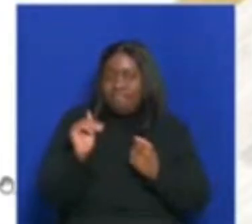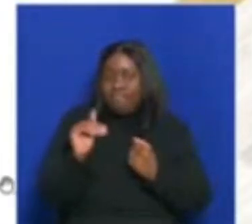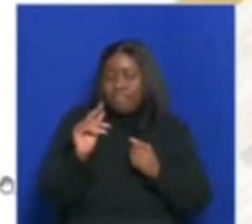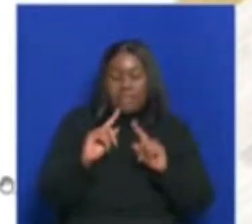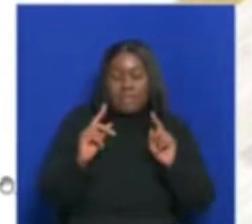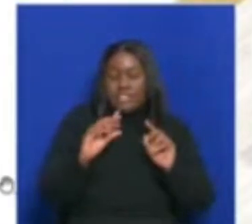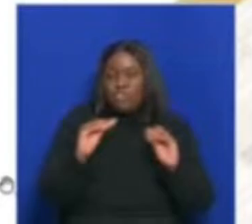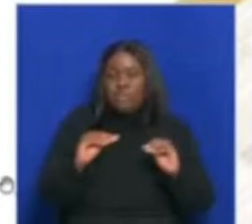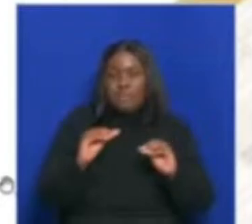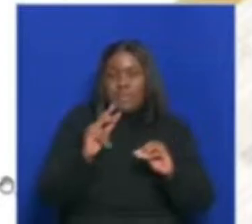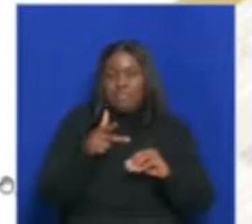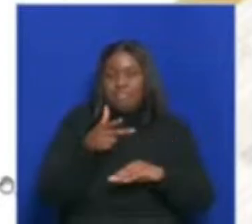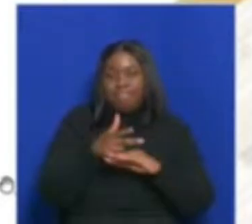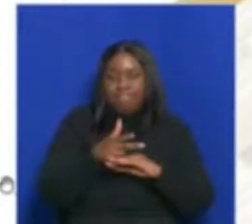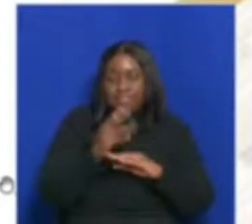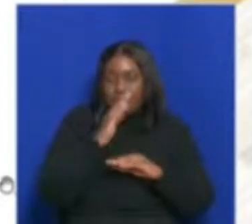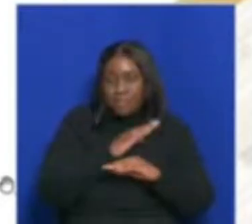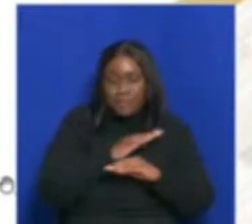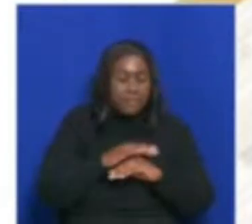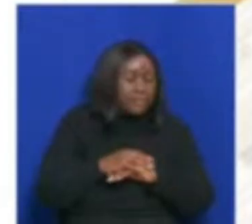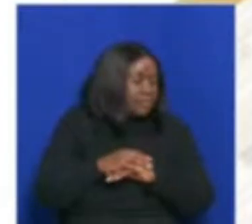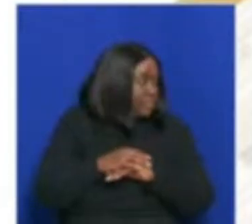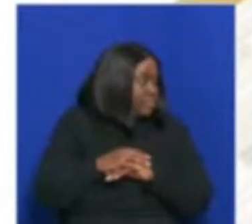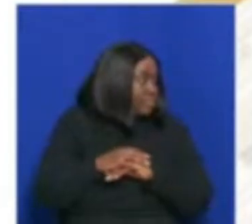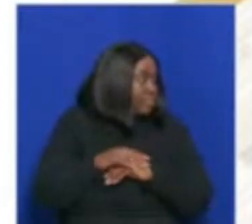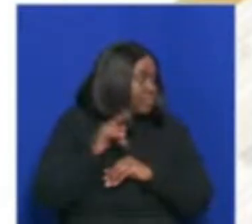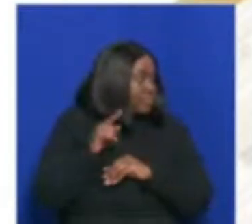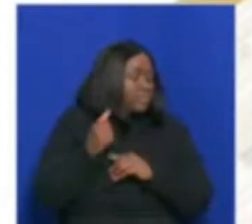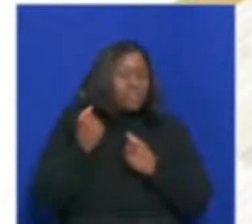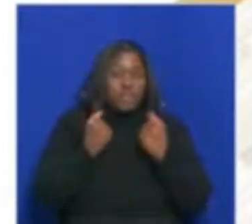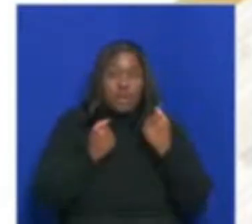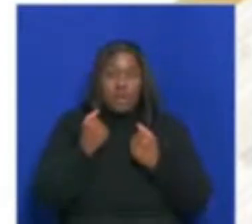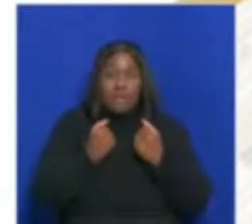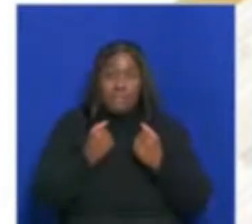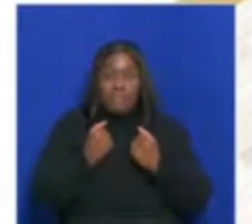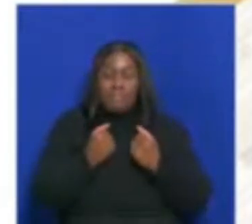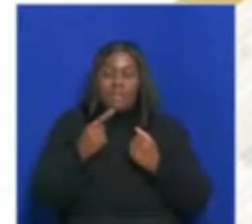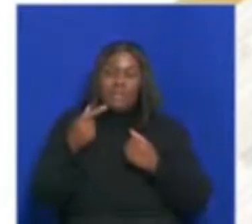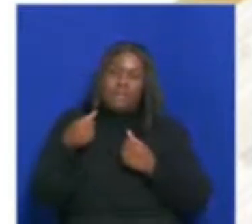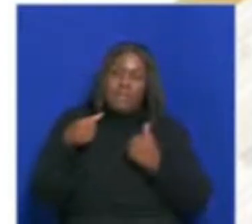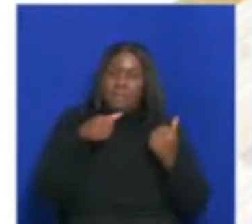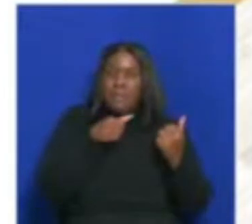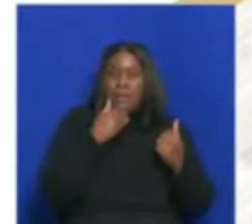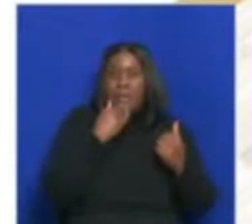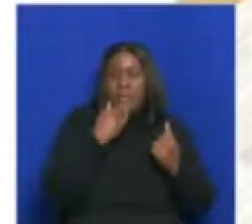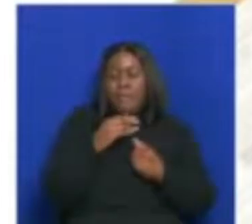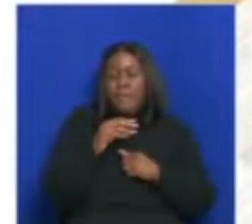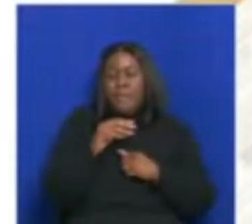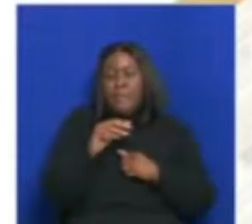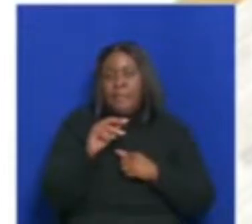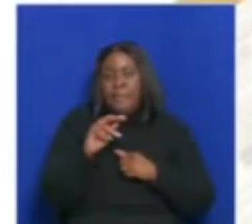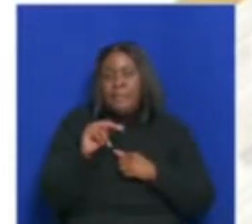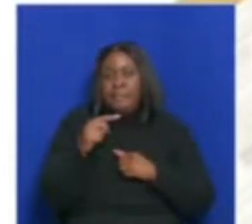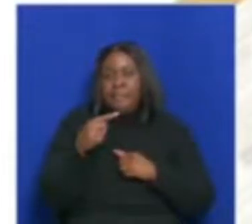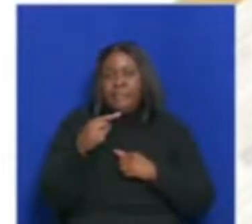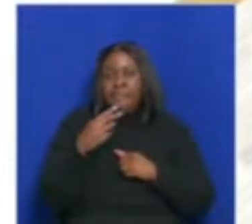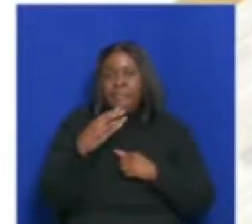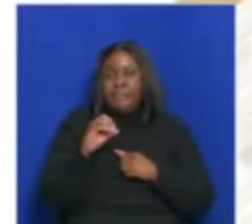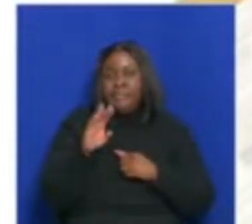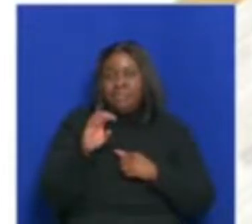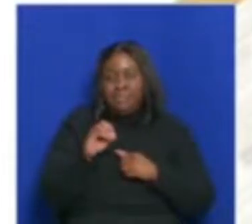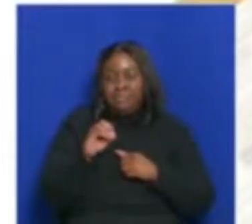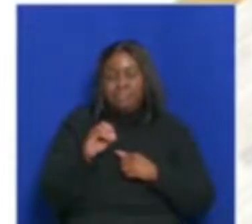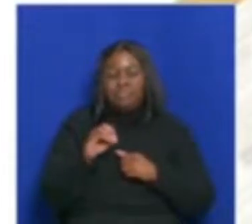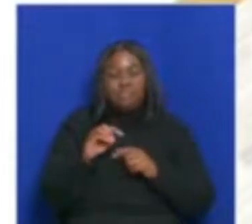the vehicle was returned to Mr. Ngobo. So the second suspect was not using that vehicle